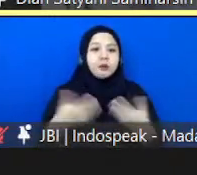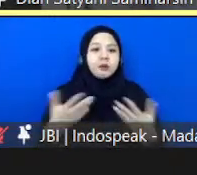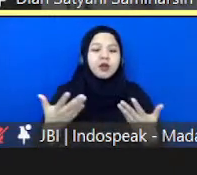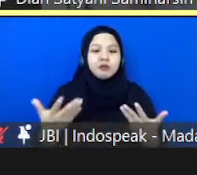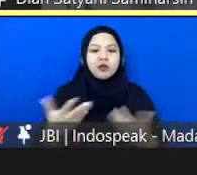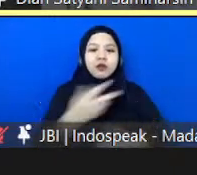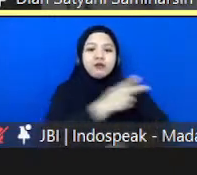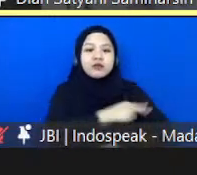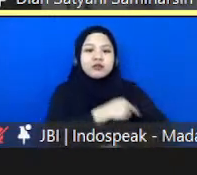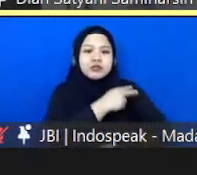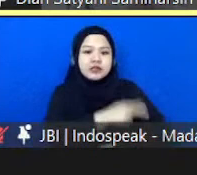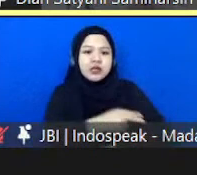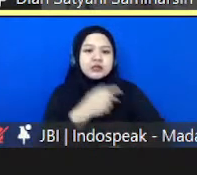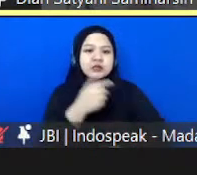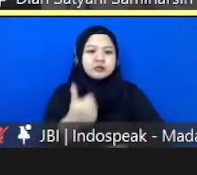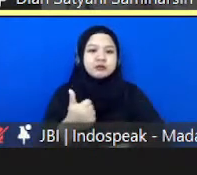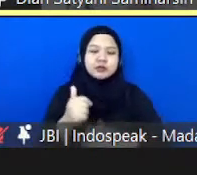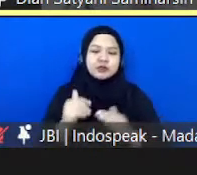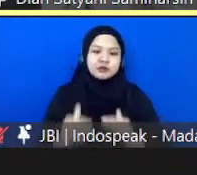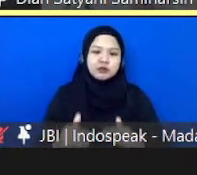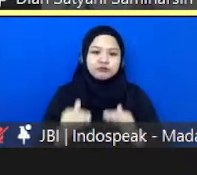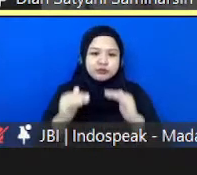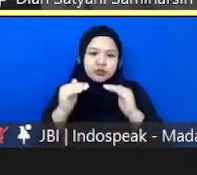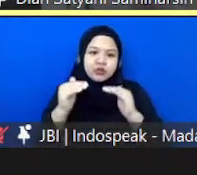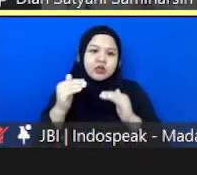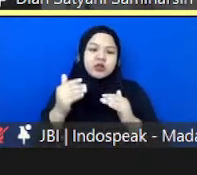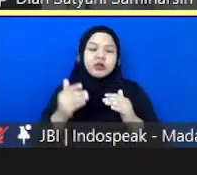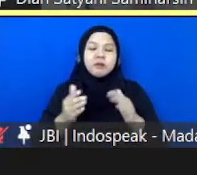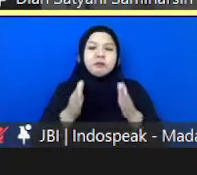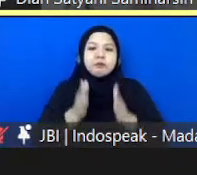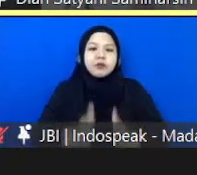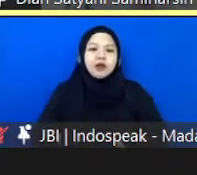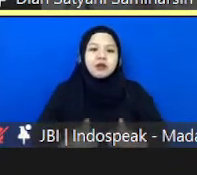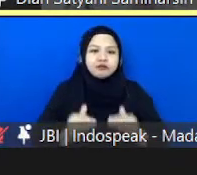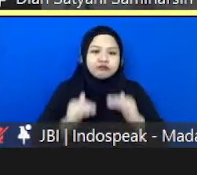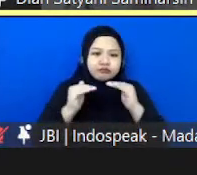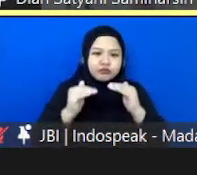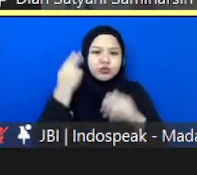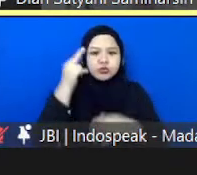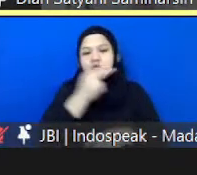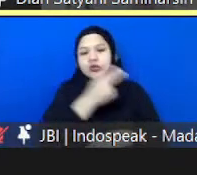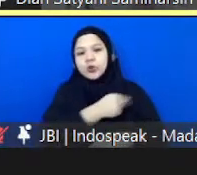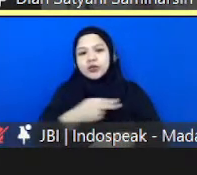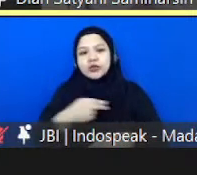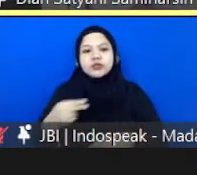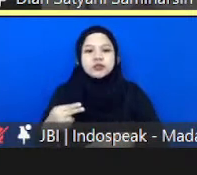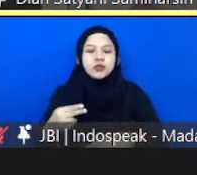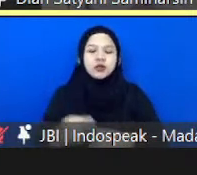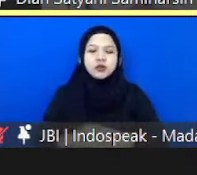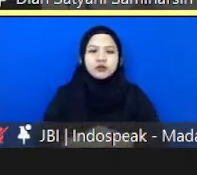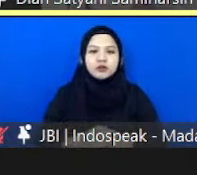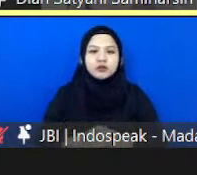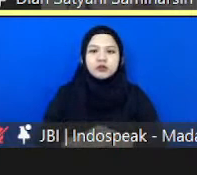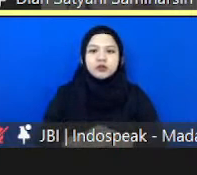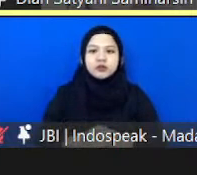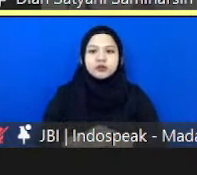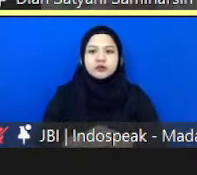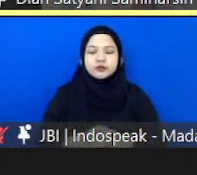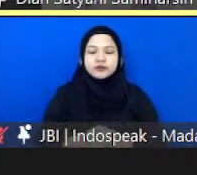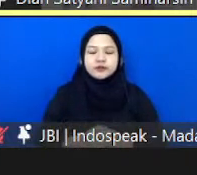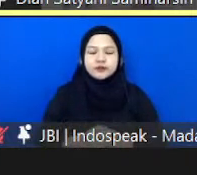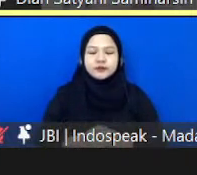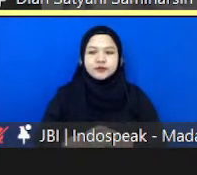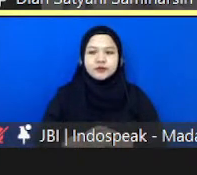Indonesia's next role as president of G20 and its current role as co-chair in the COVAX AMC? And